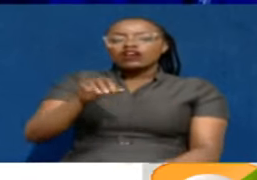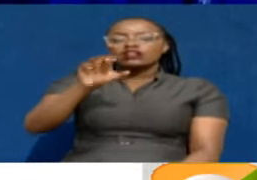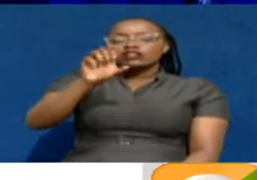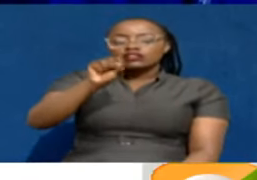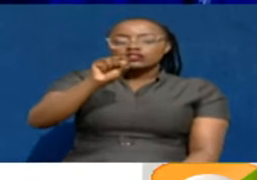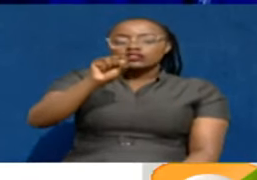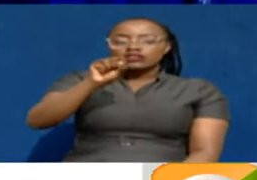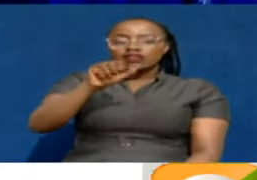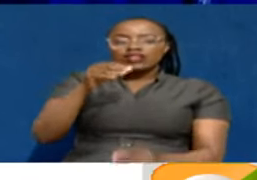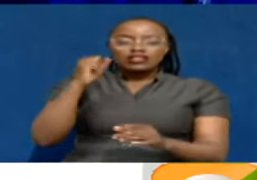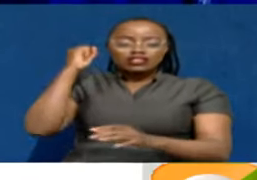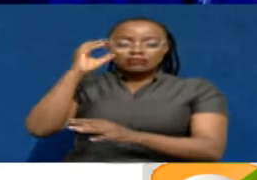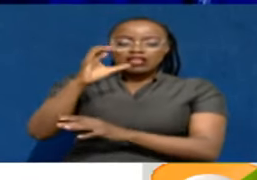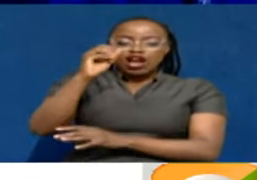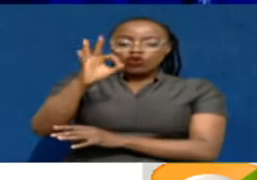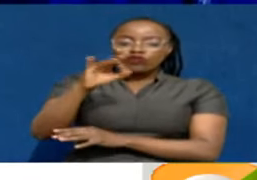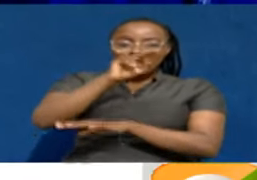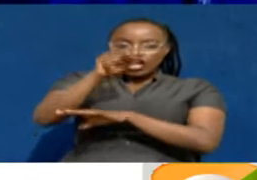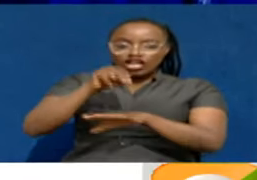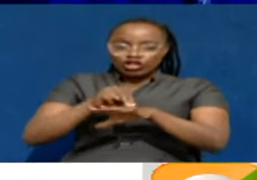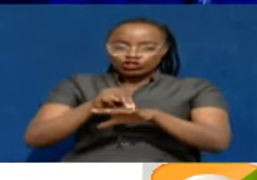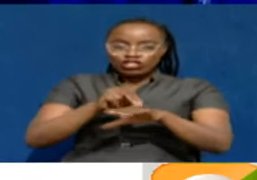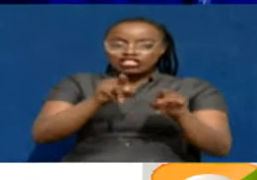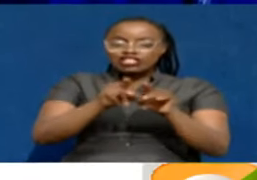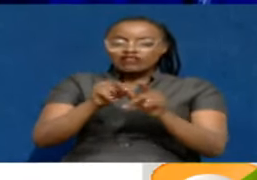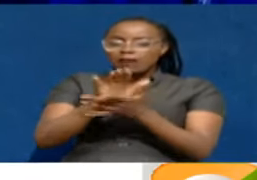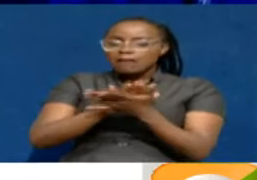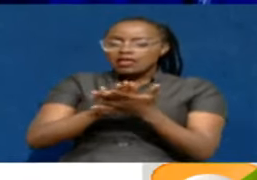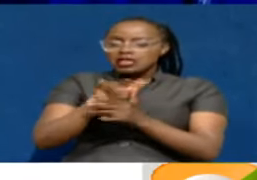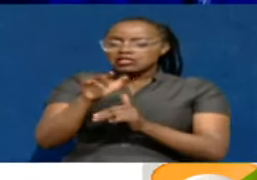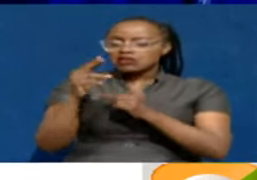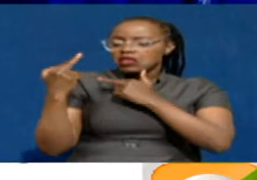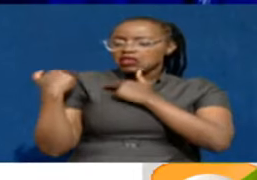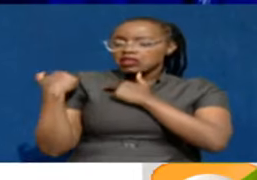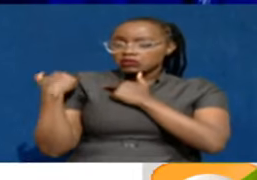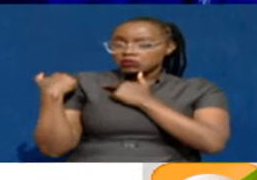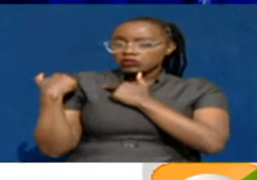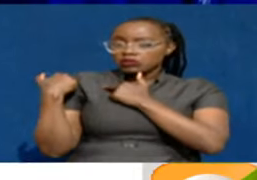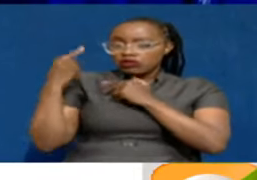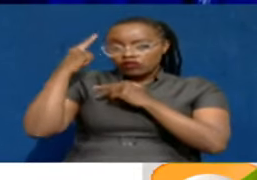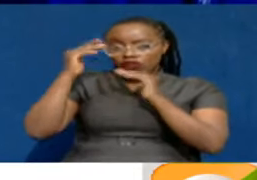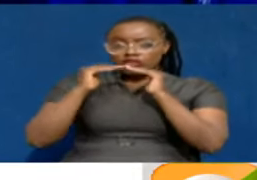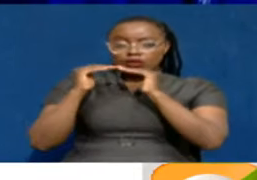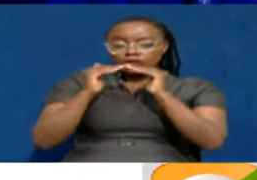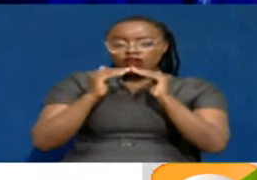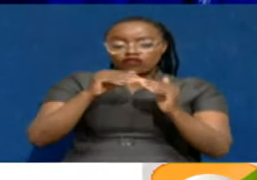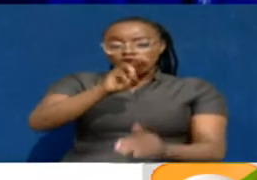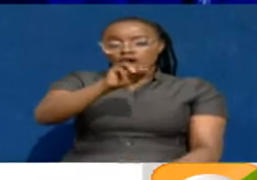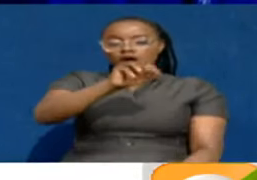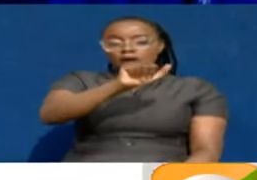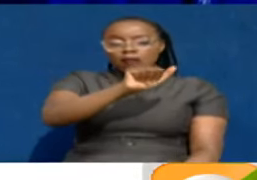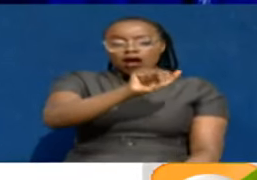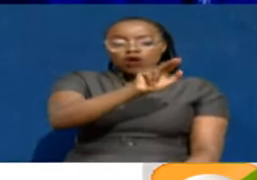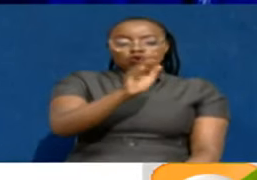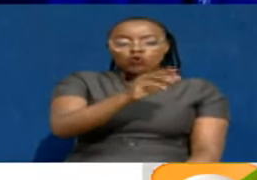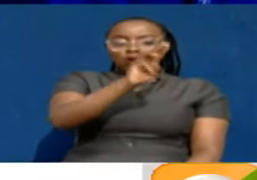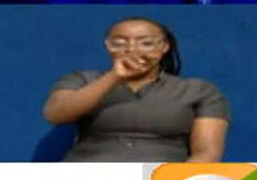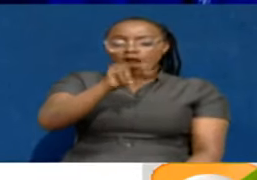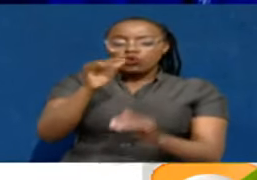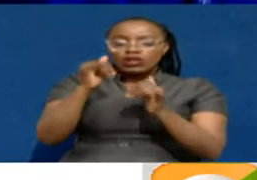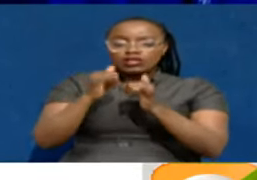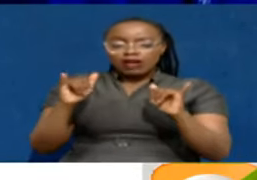the spear of the nation. He was basically in charge of the equivalent of Mau Mau